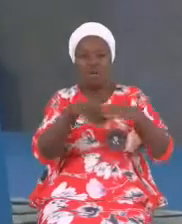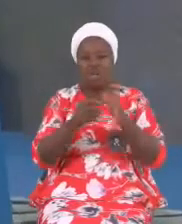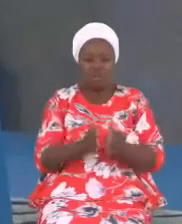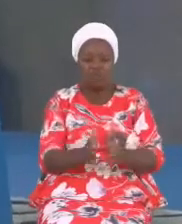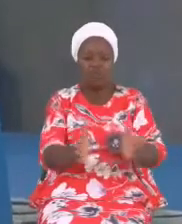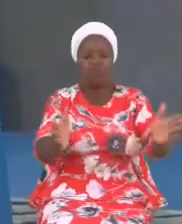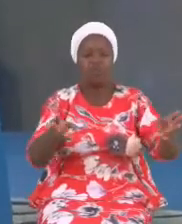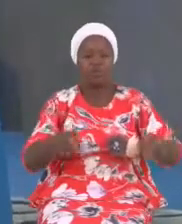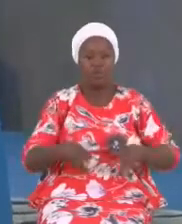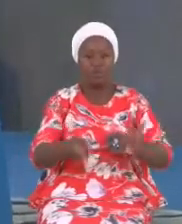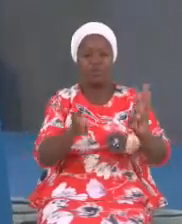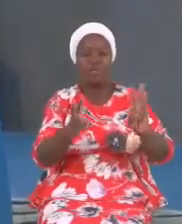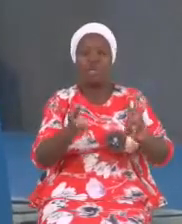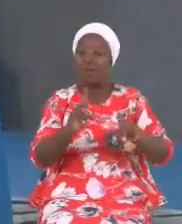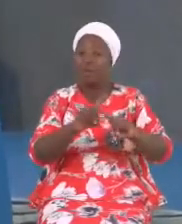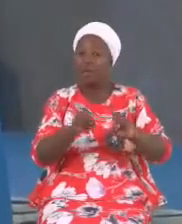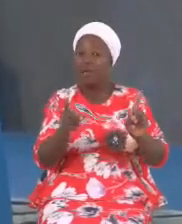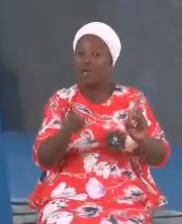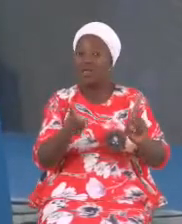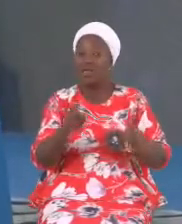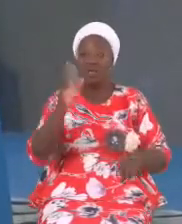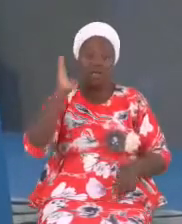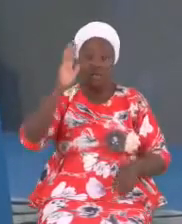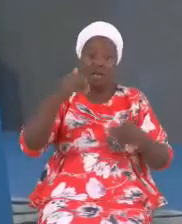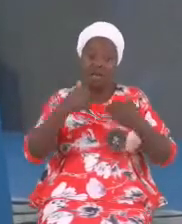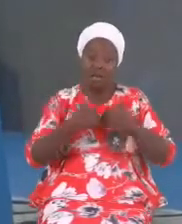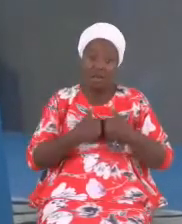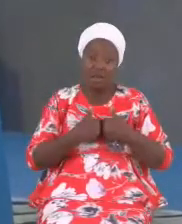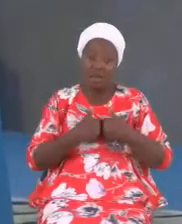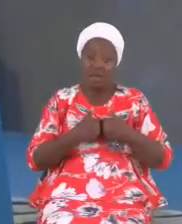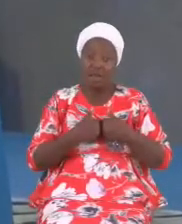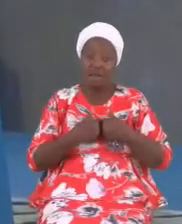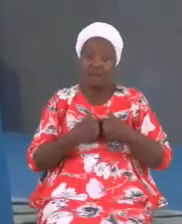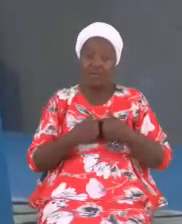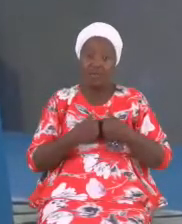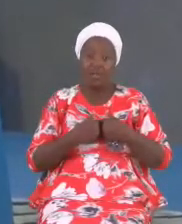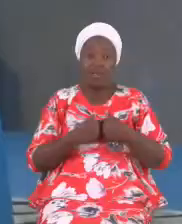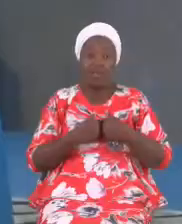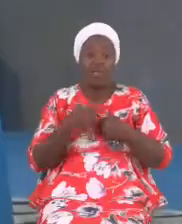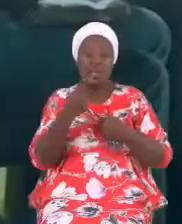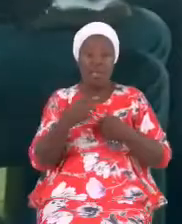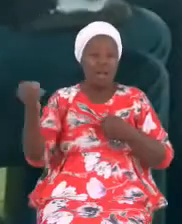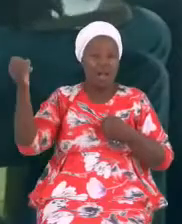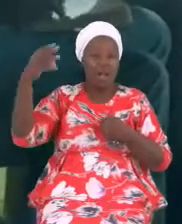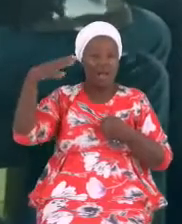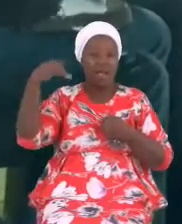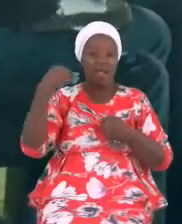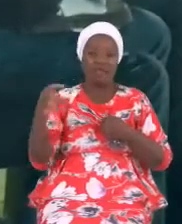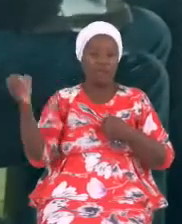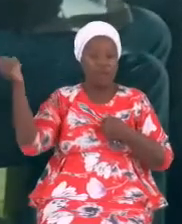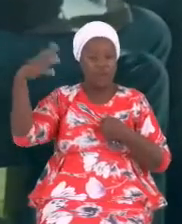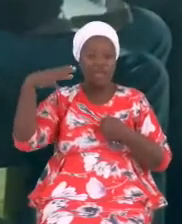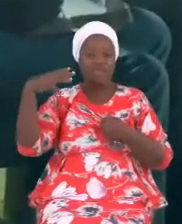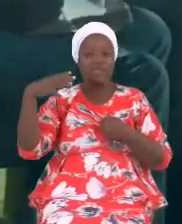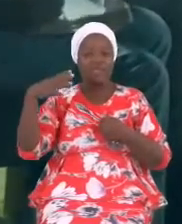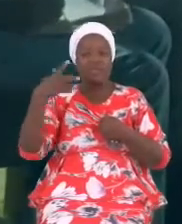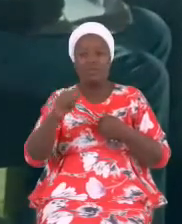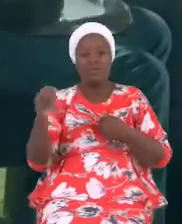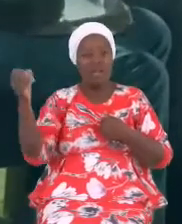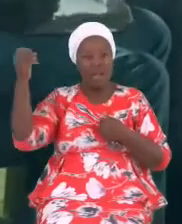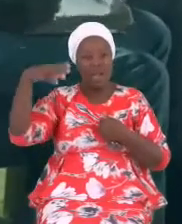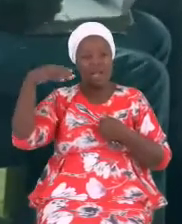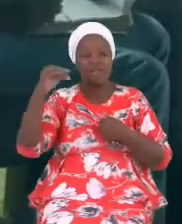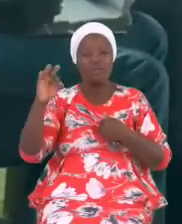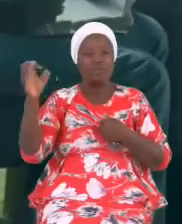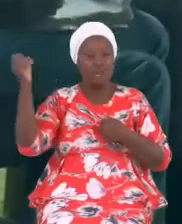way, but shall have the light of life. The light of life.